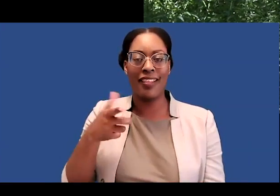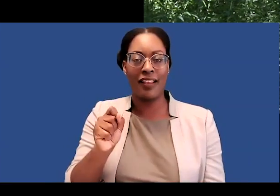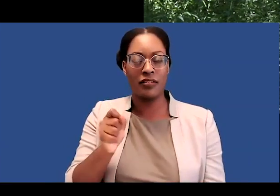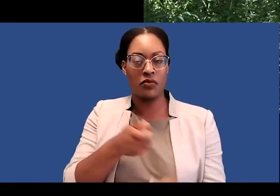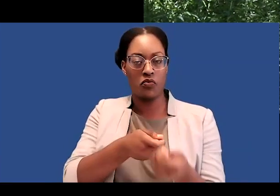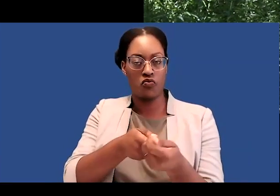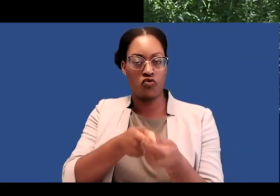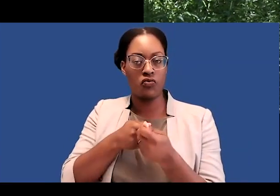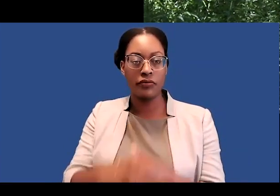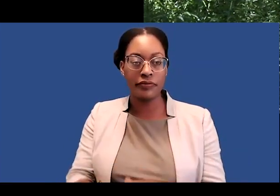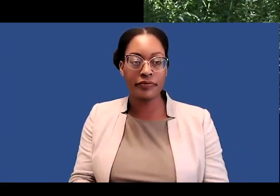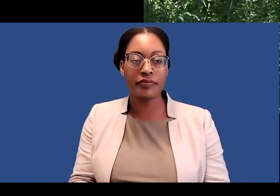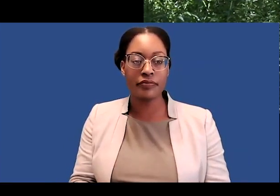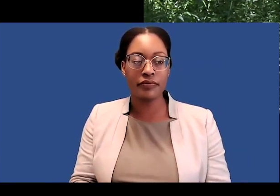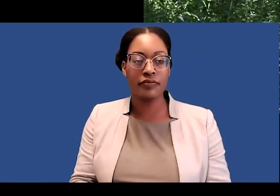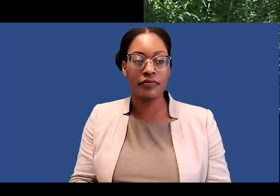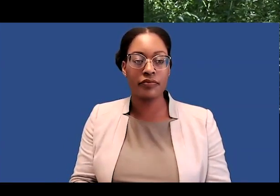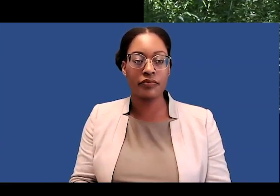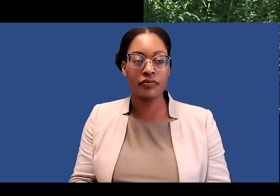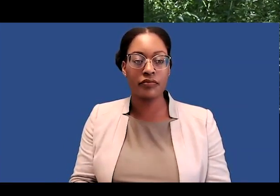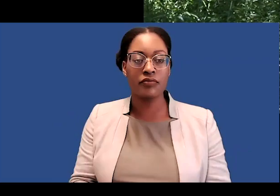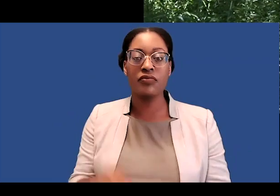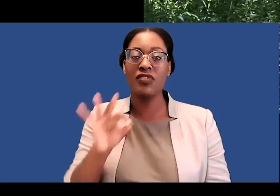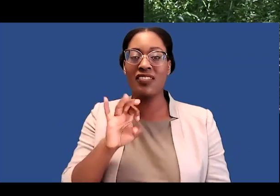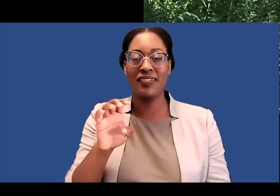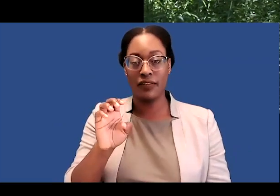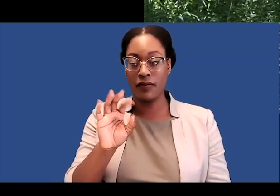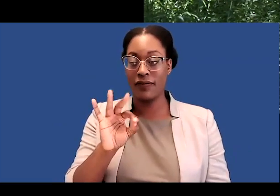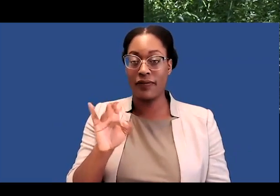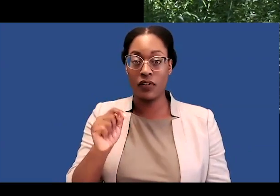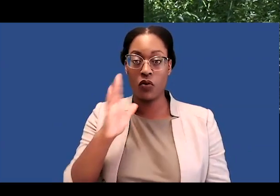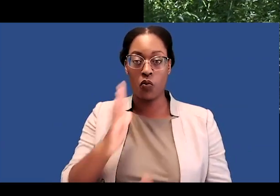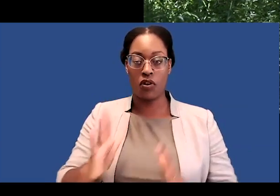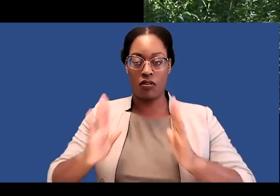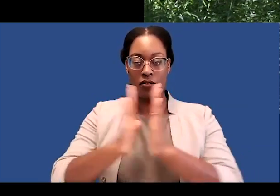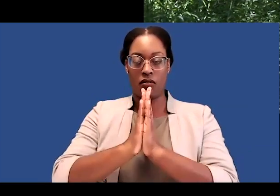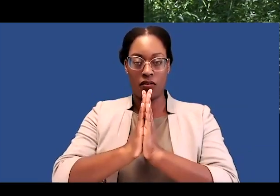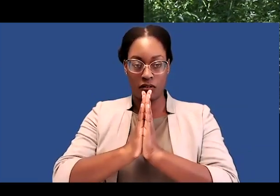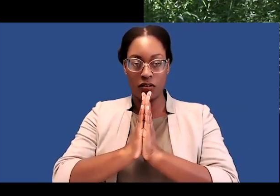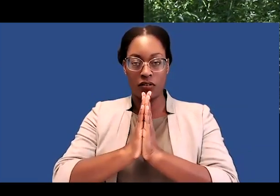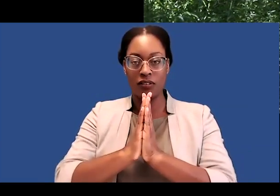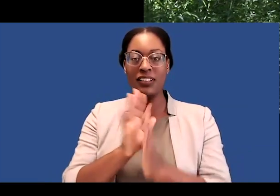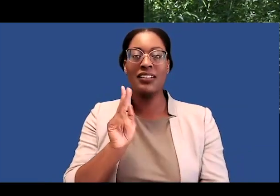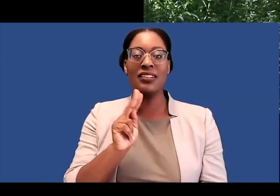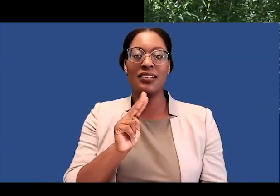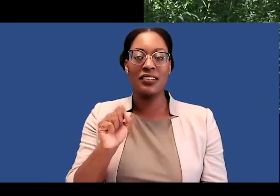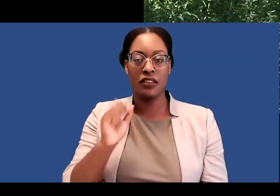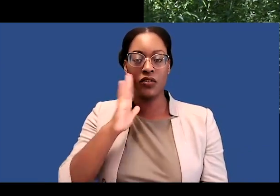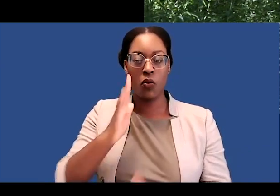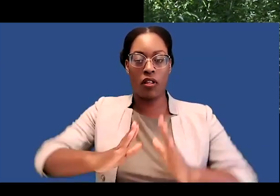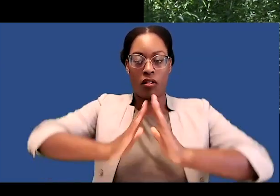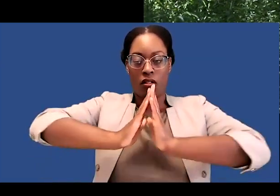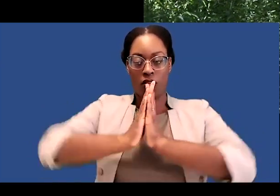Bring the soles of the feet together, and dropping the knees out to your sides. And you can stay here, or